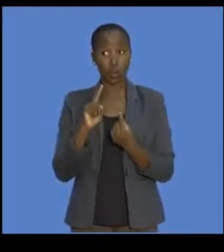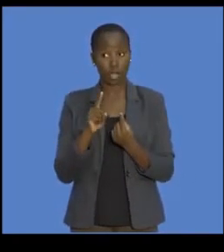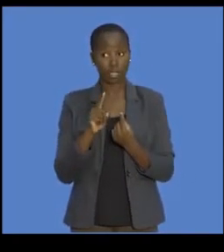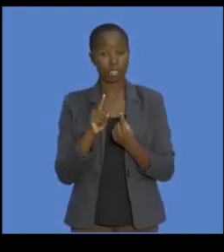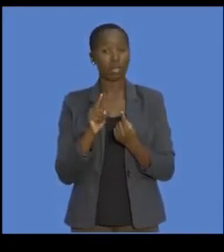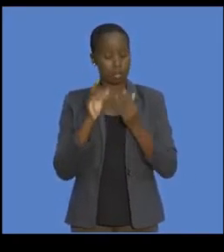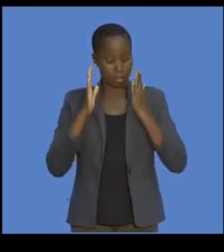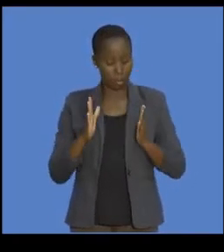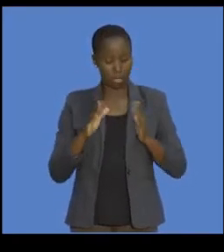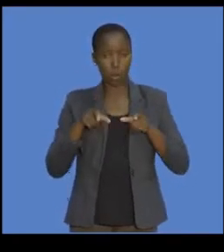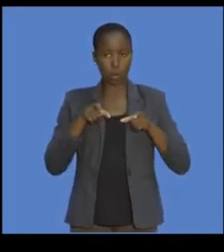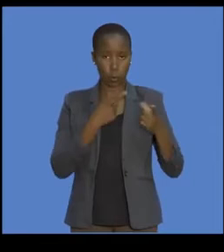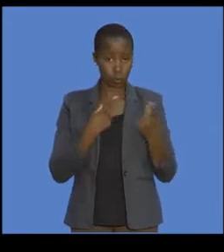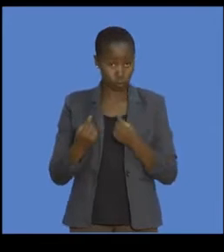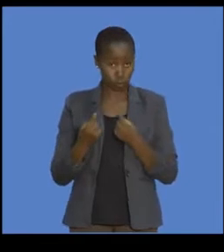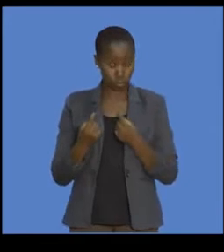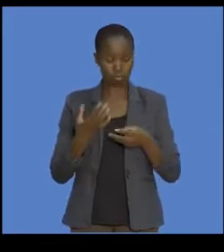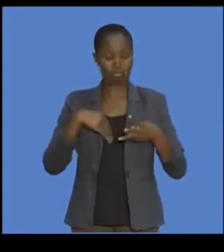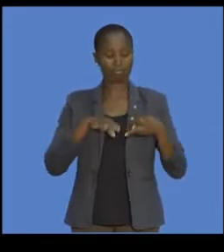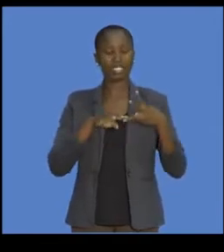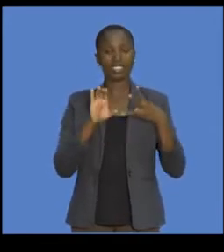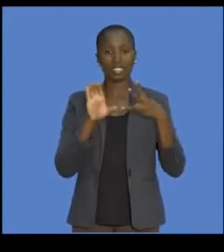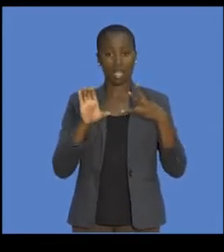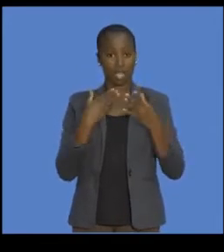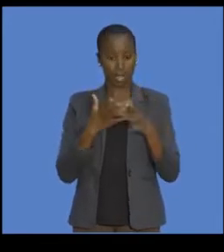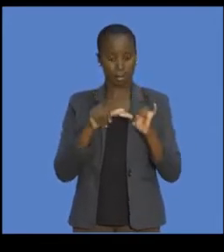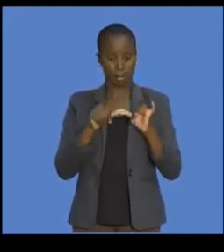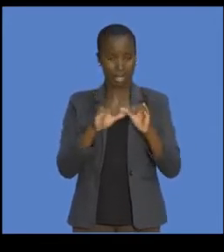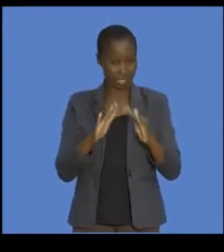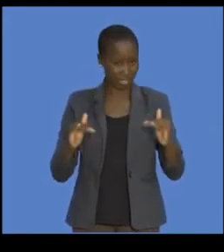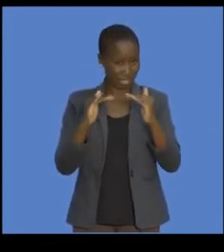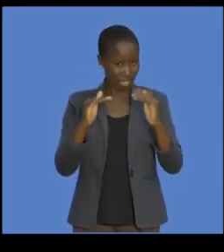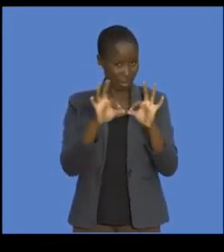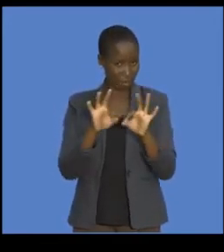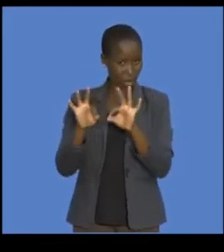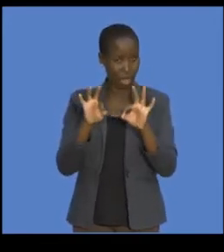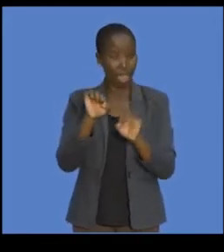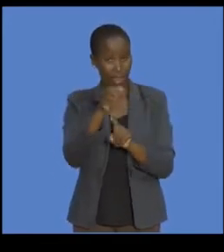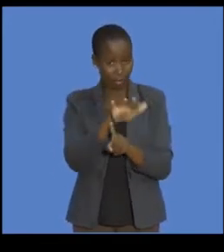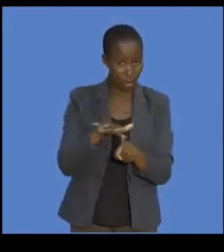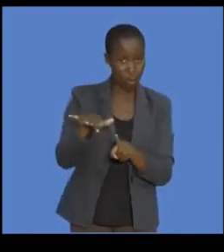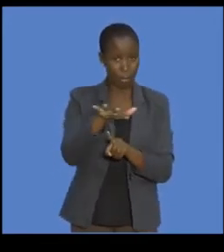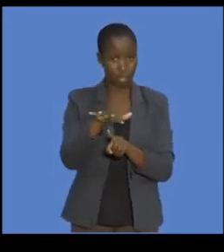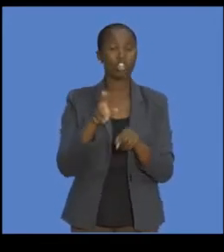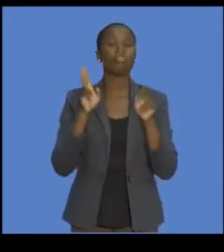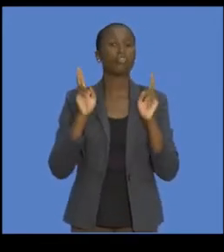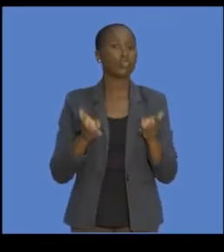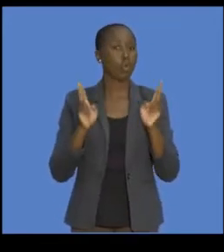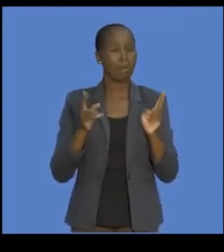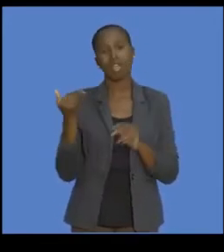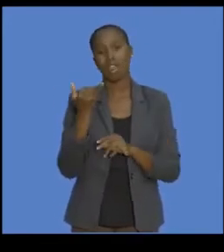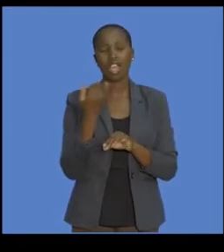a relatively stable internal environment and often incorporates a form of